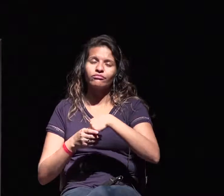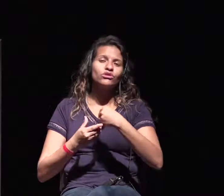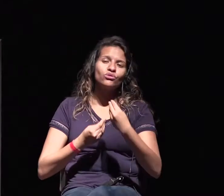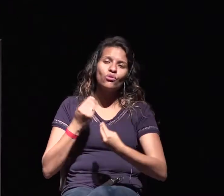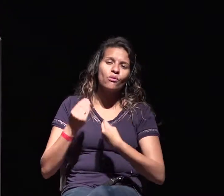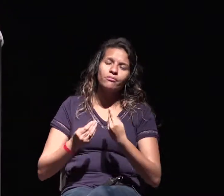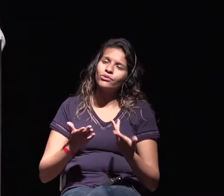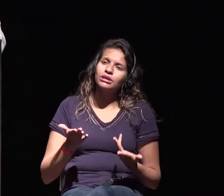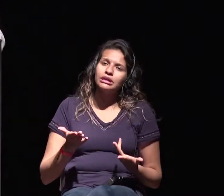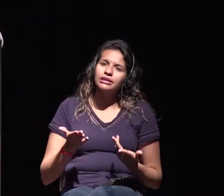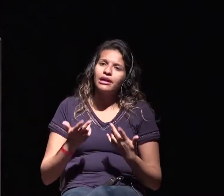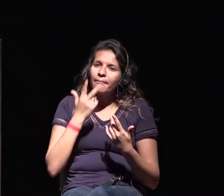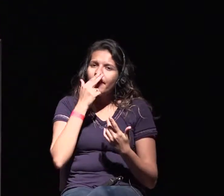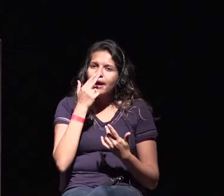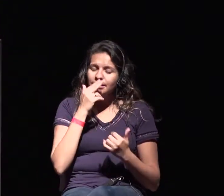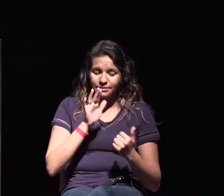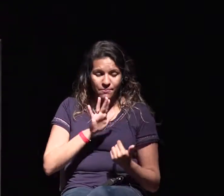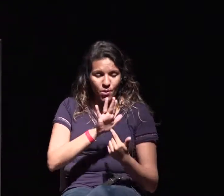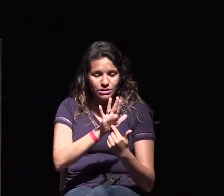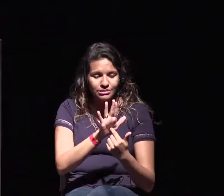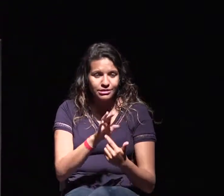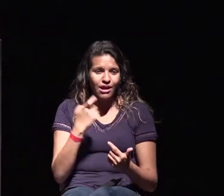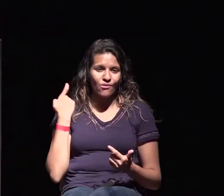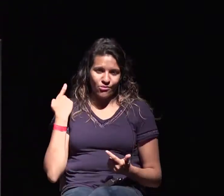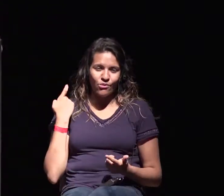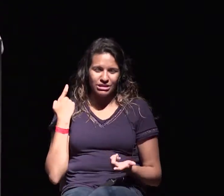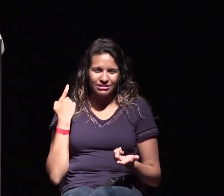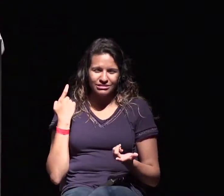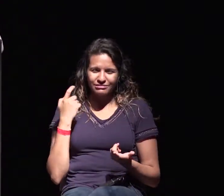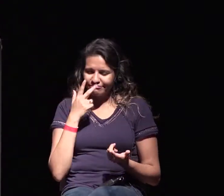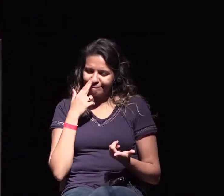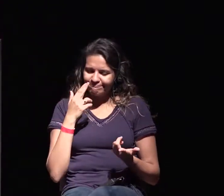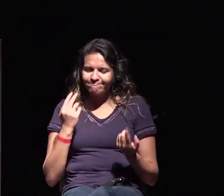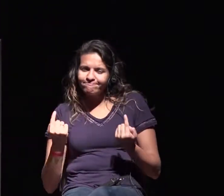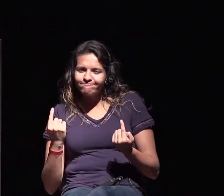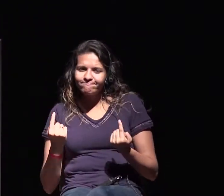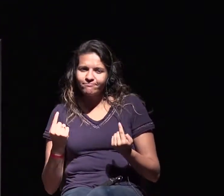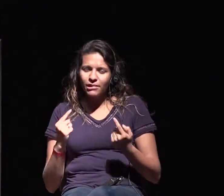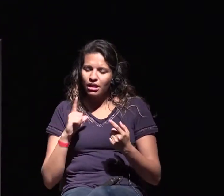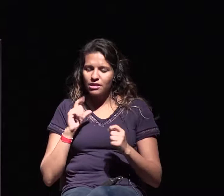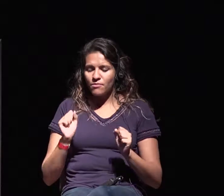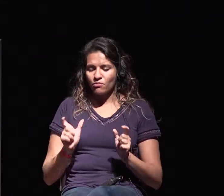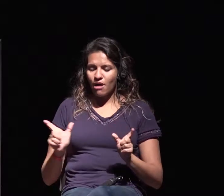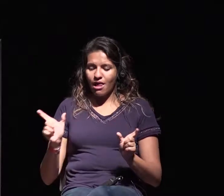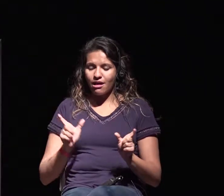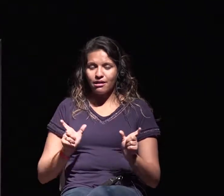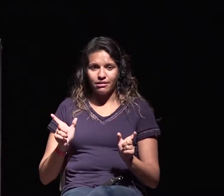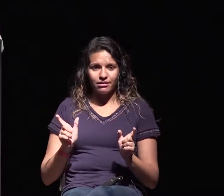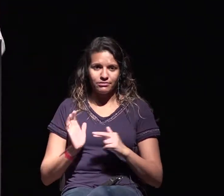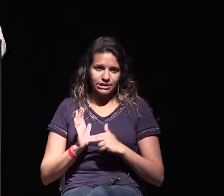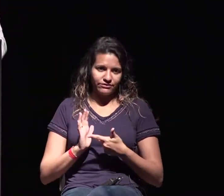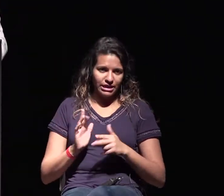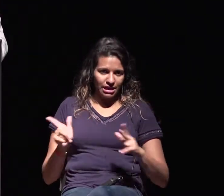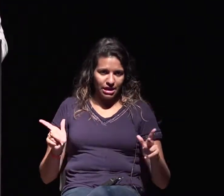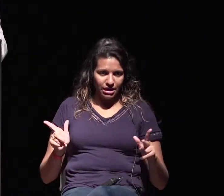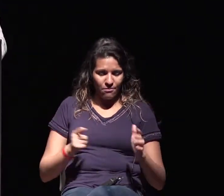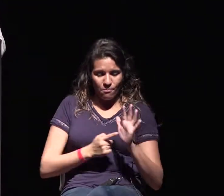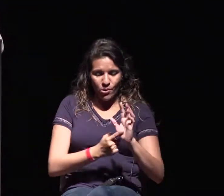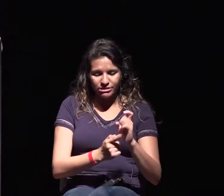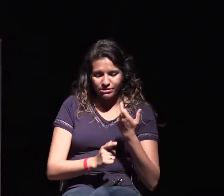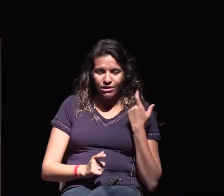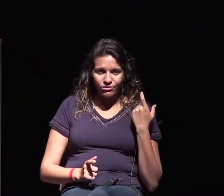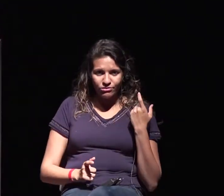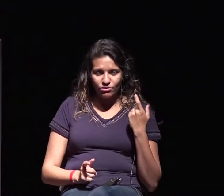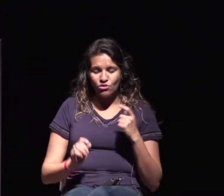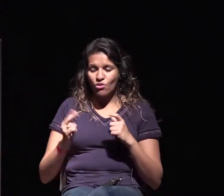more, that moves on, a position that is yet to happen. To choreograph an exhibition is to expose the postures